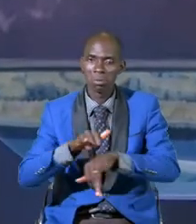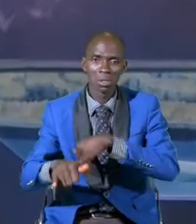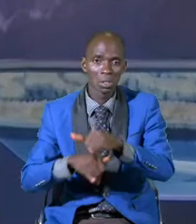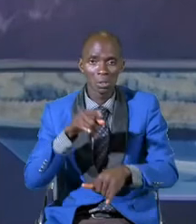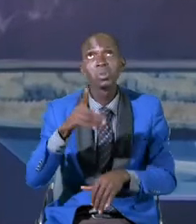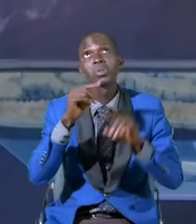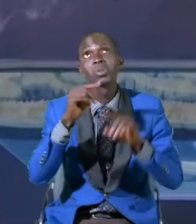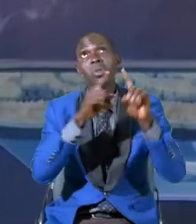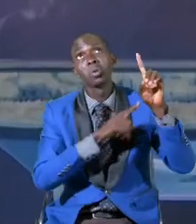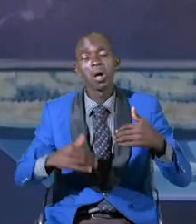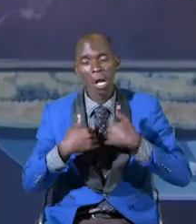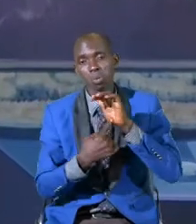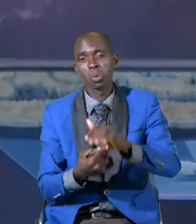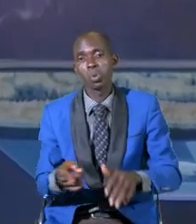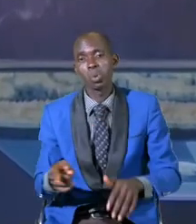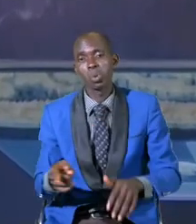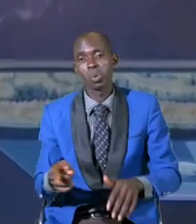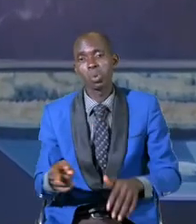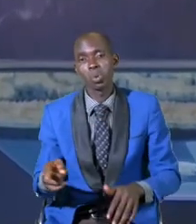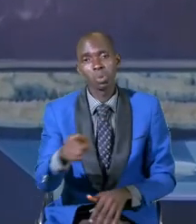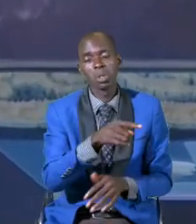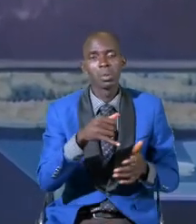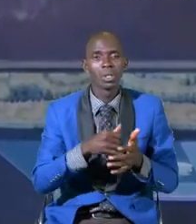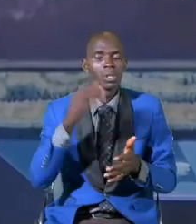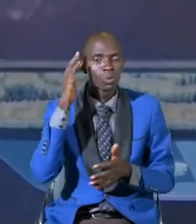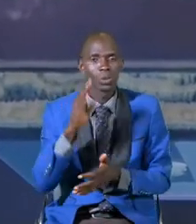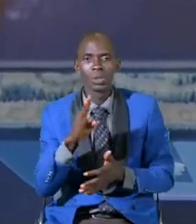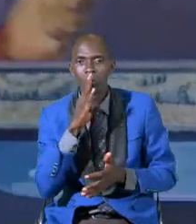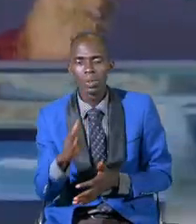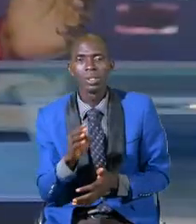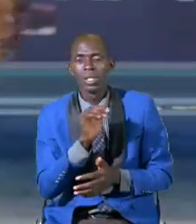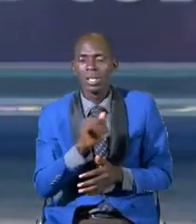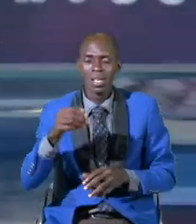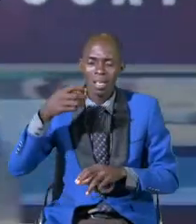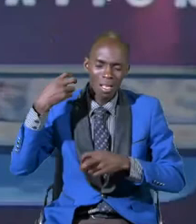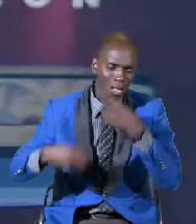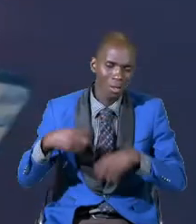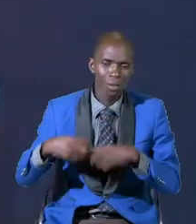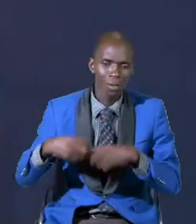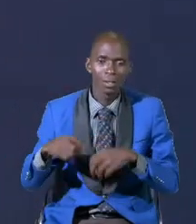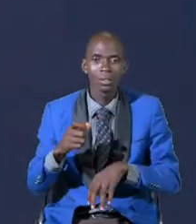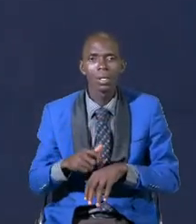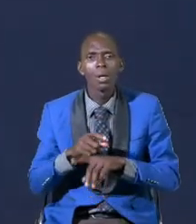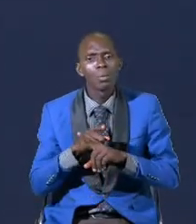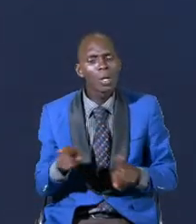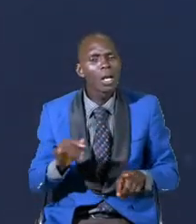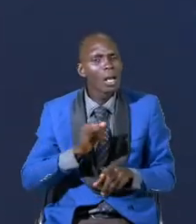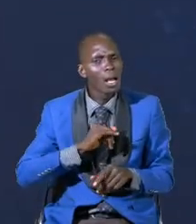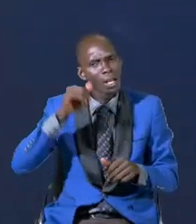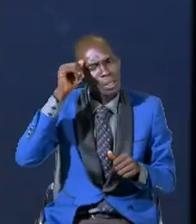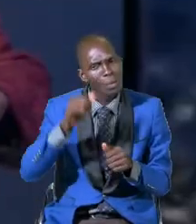shown them it's going to be a difficult time. And then I remember remember Elijah? There